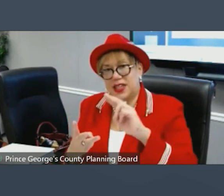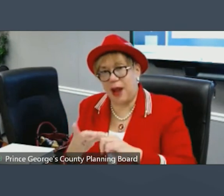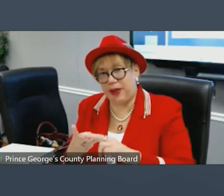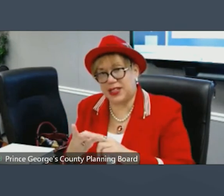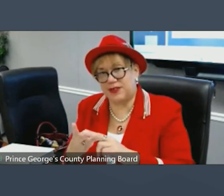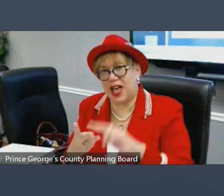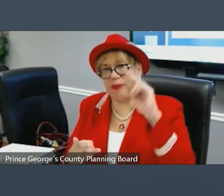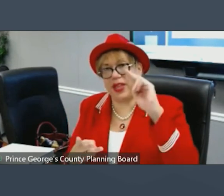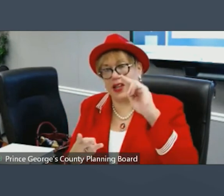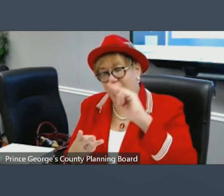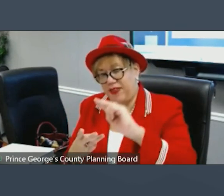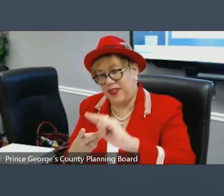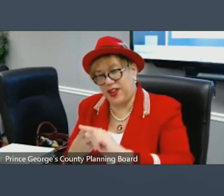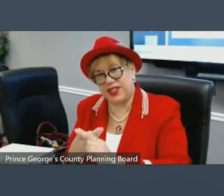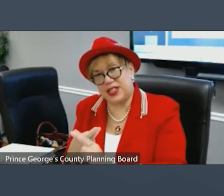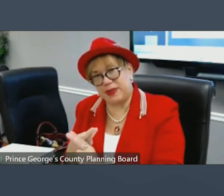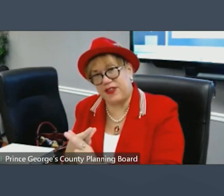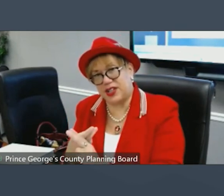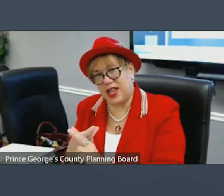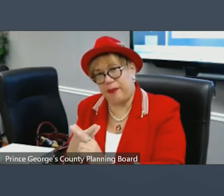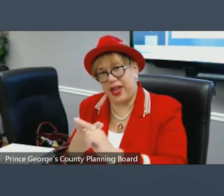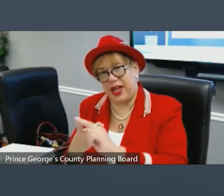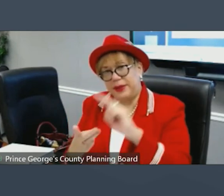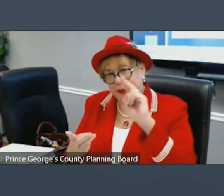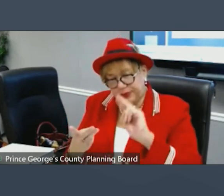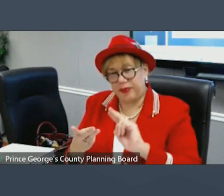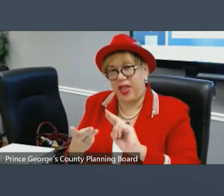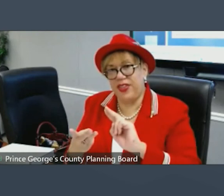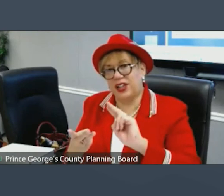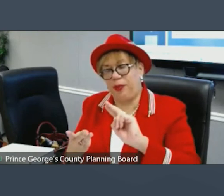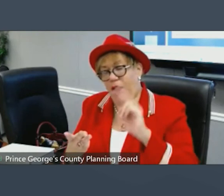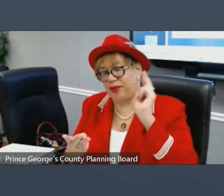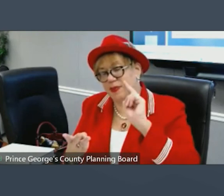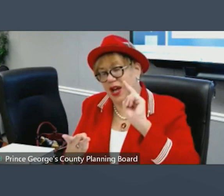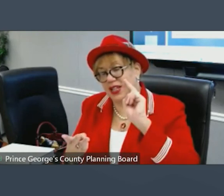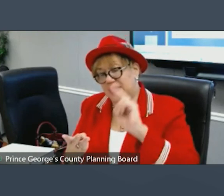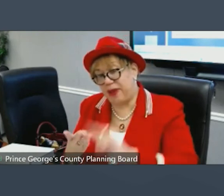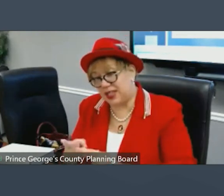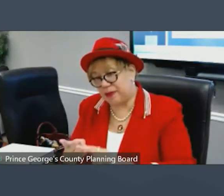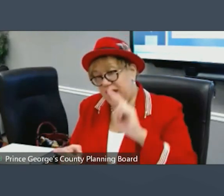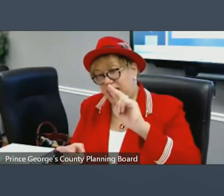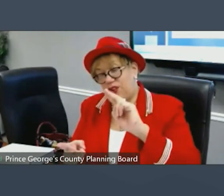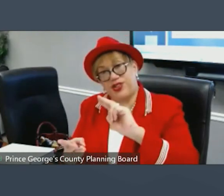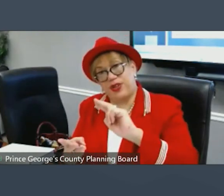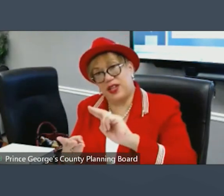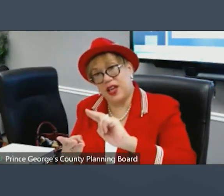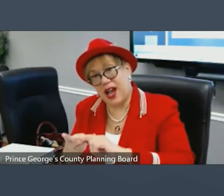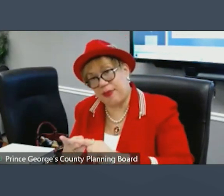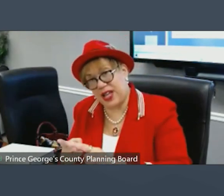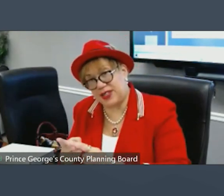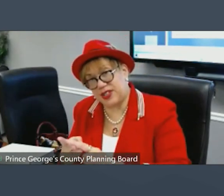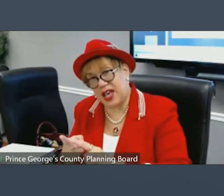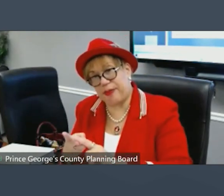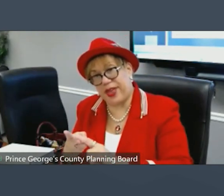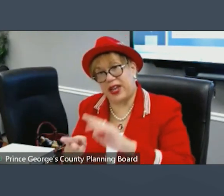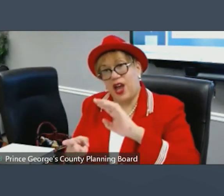there's the comprehensive design plan, and then there's the specific design plan. The health department responded in the basic plan and also in the